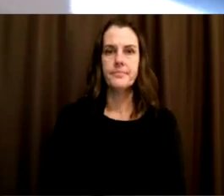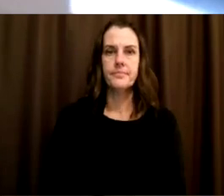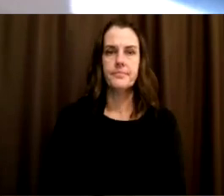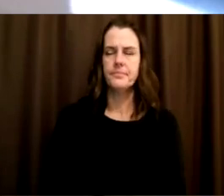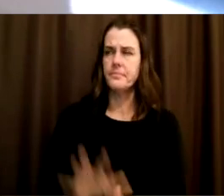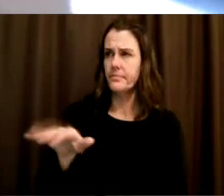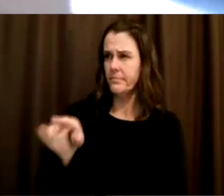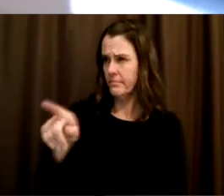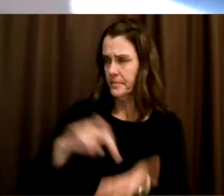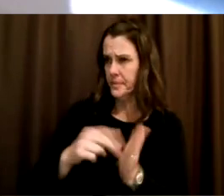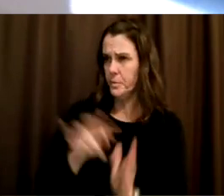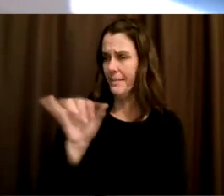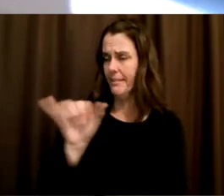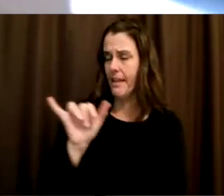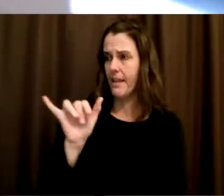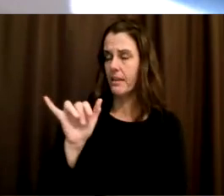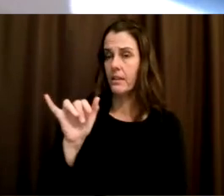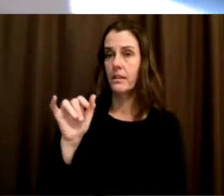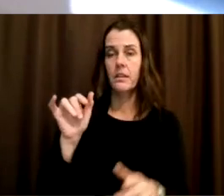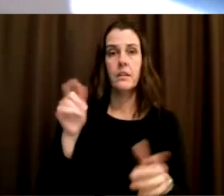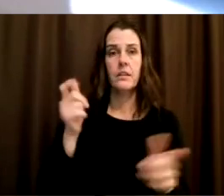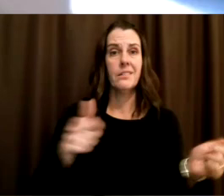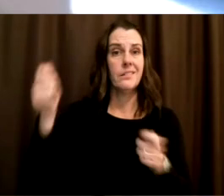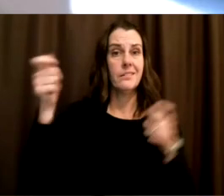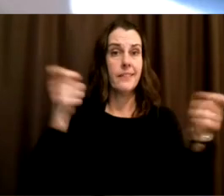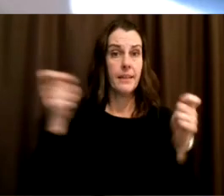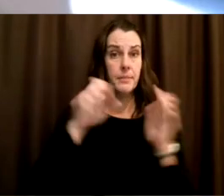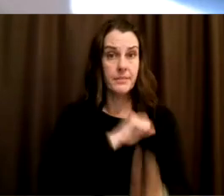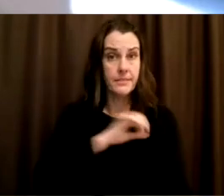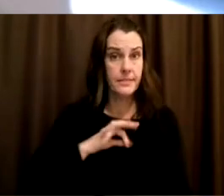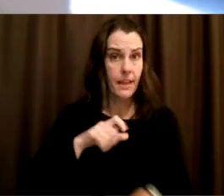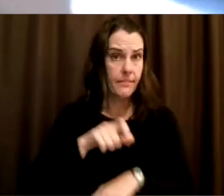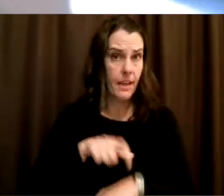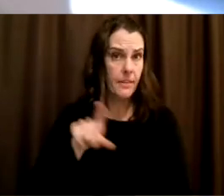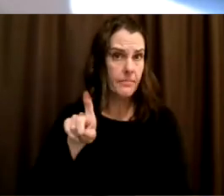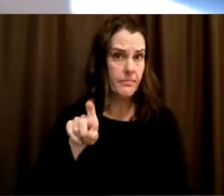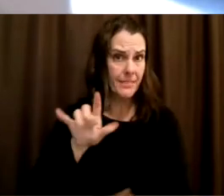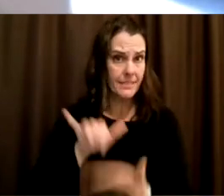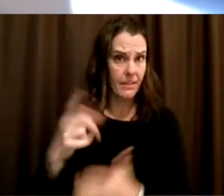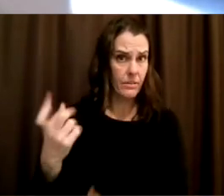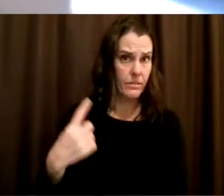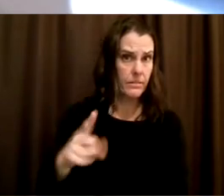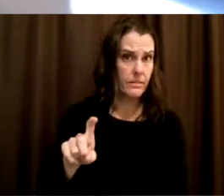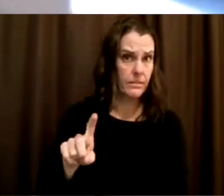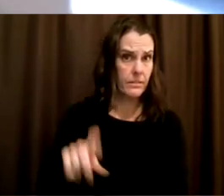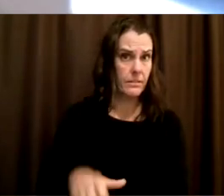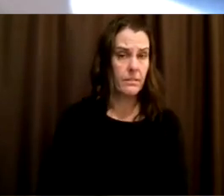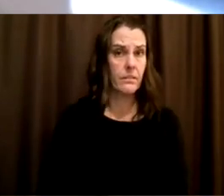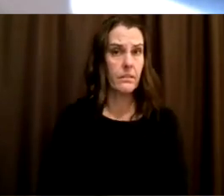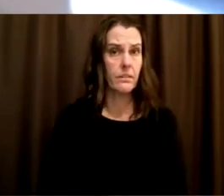Do you mean like, admin staff time? Is that maybe what you're asking?